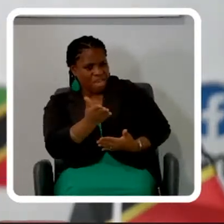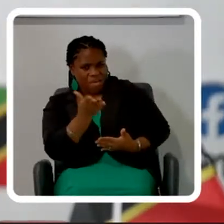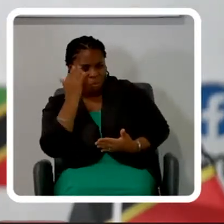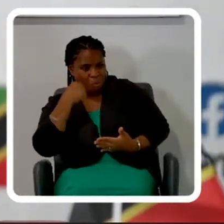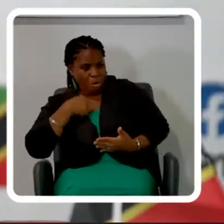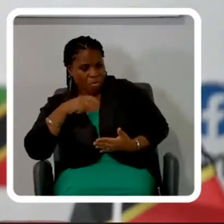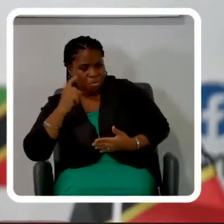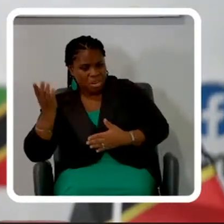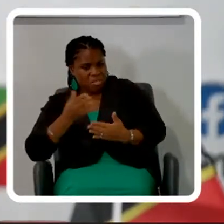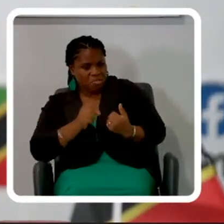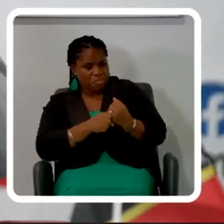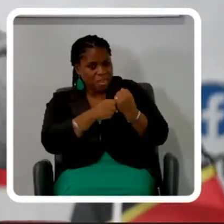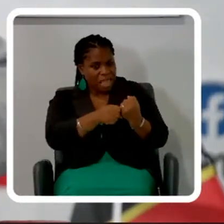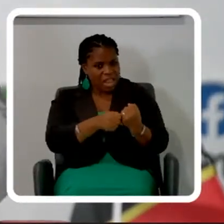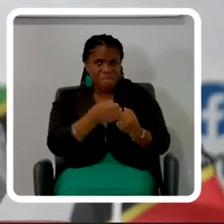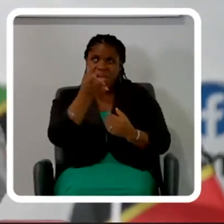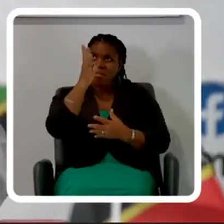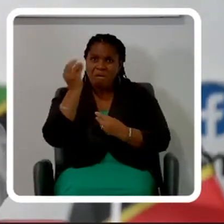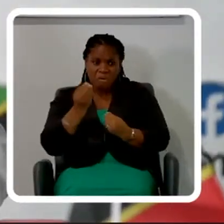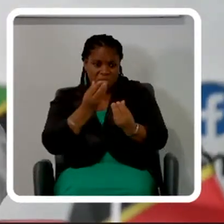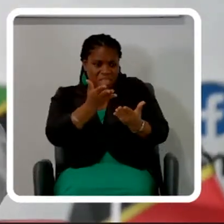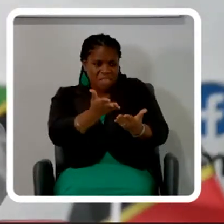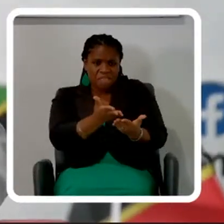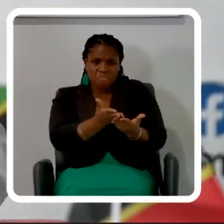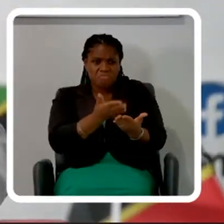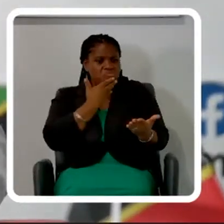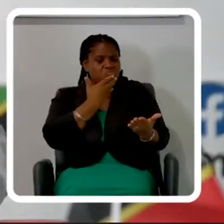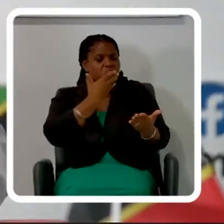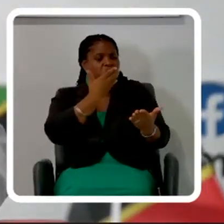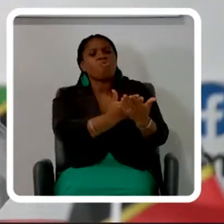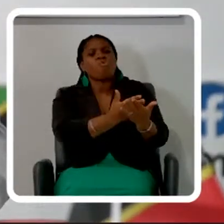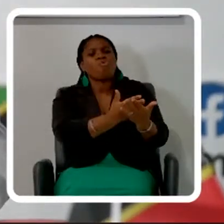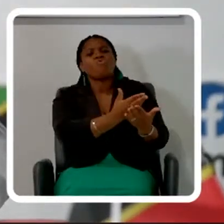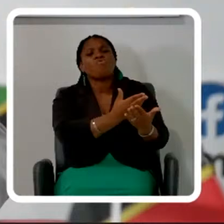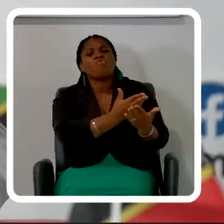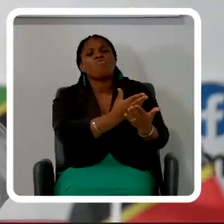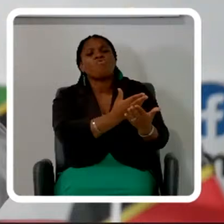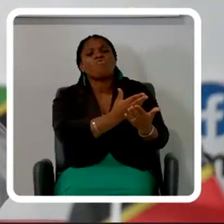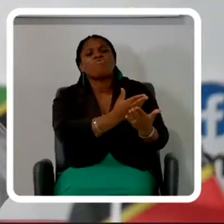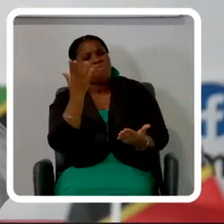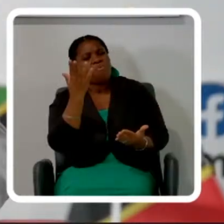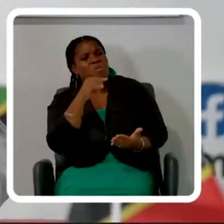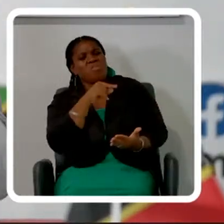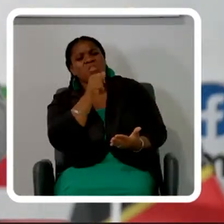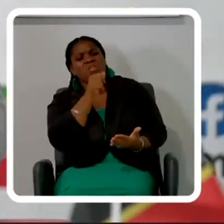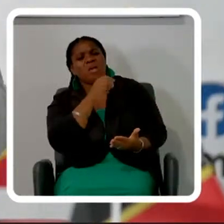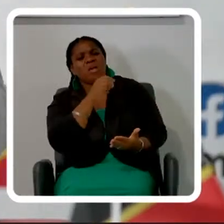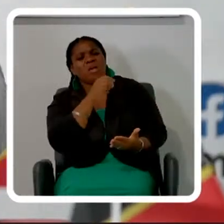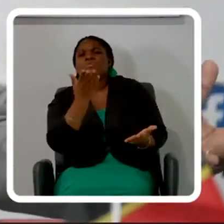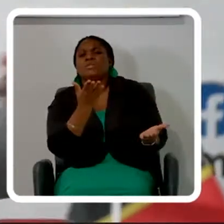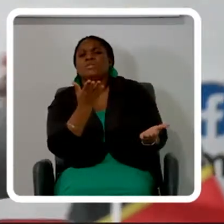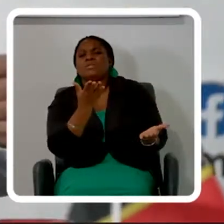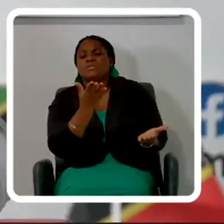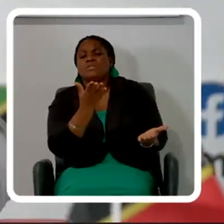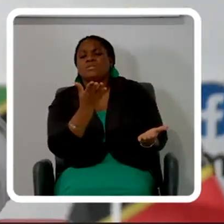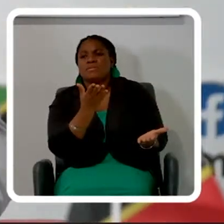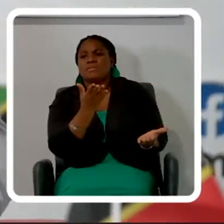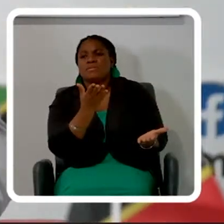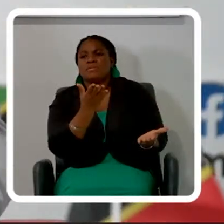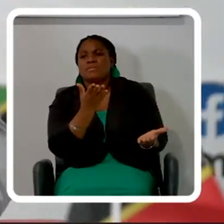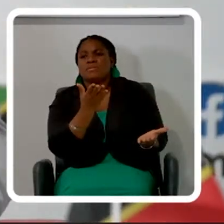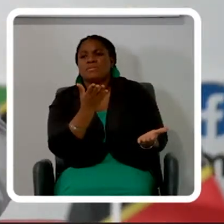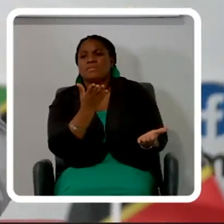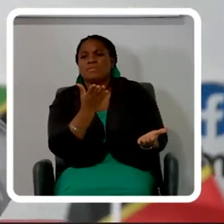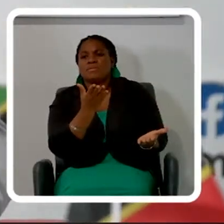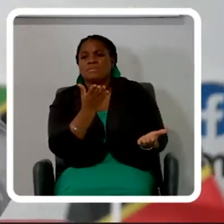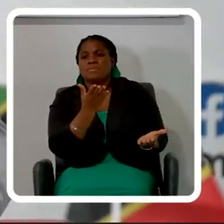the resource that God has given to you right there. Each time I talk about it, I get a little emotional about it and I don't hide it because it can't make sense.